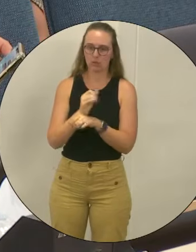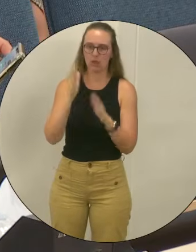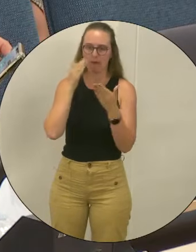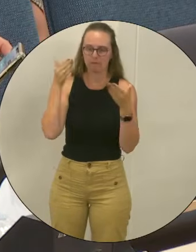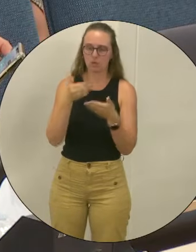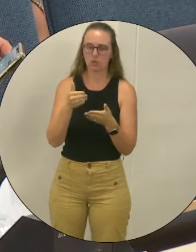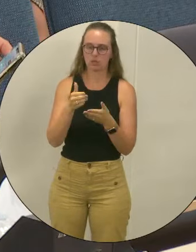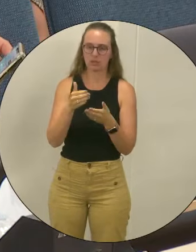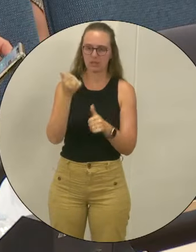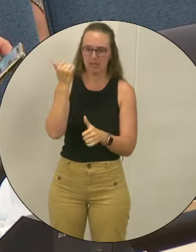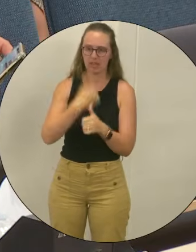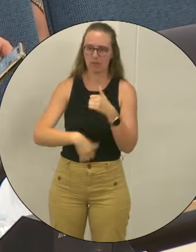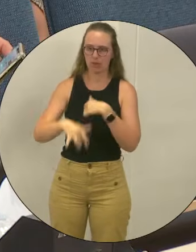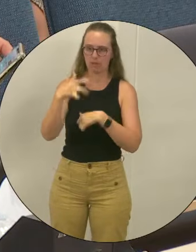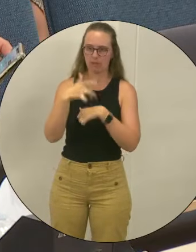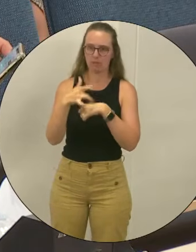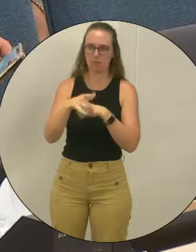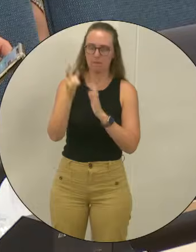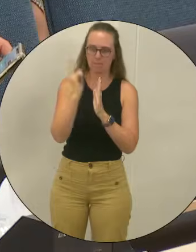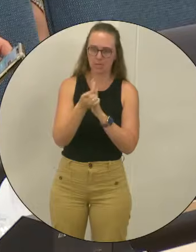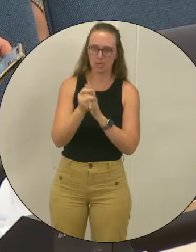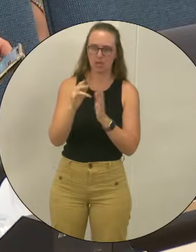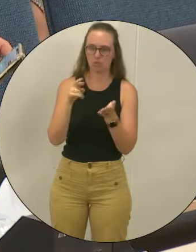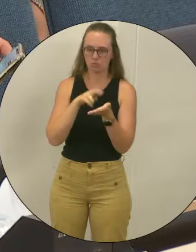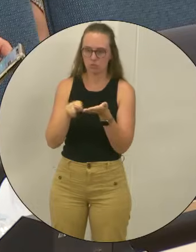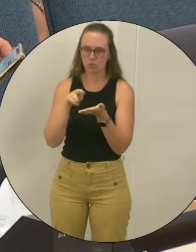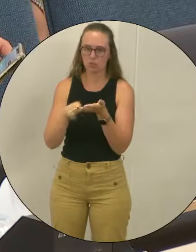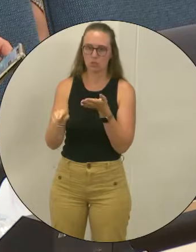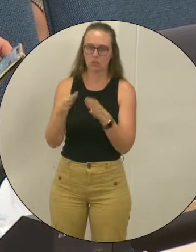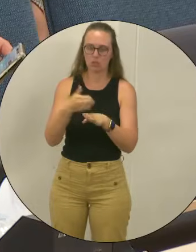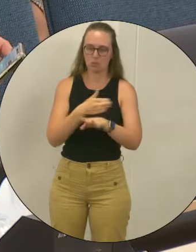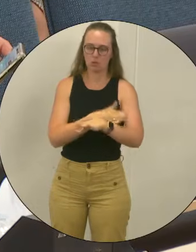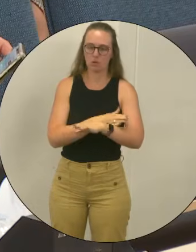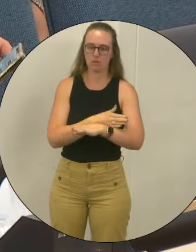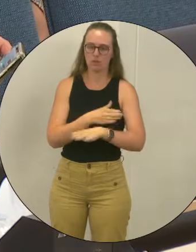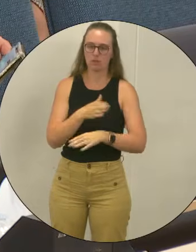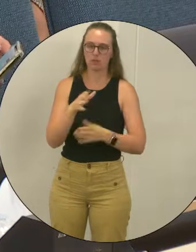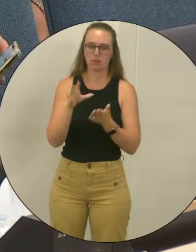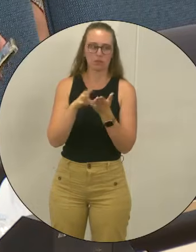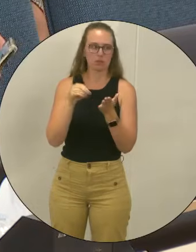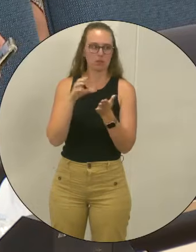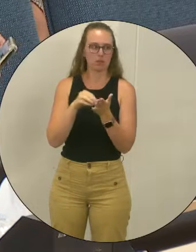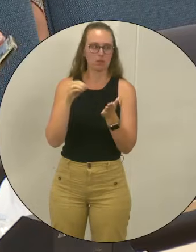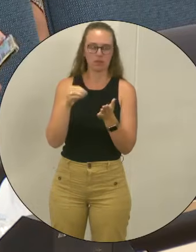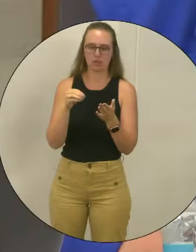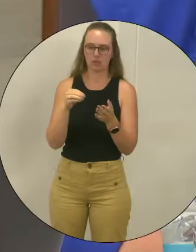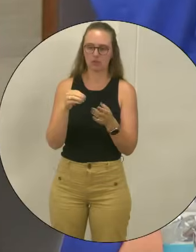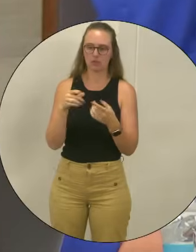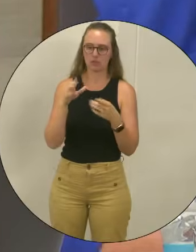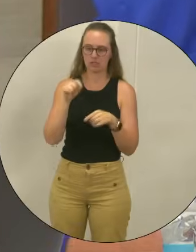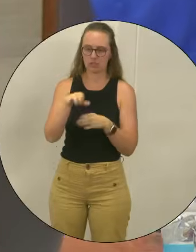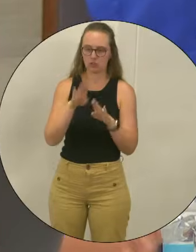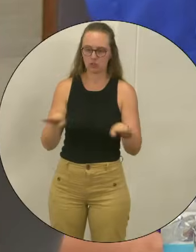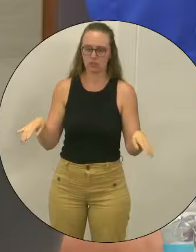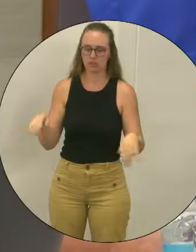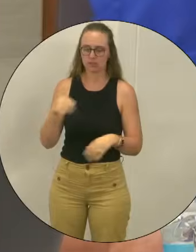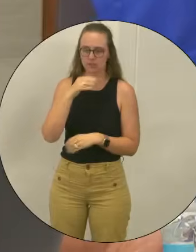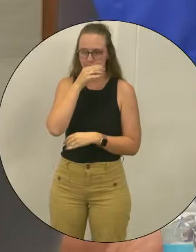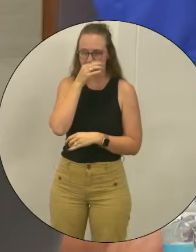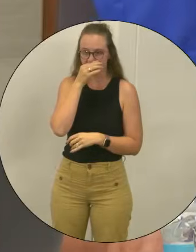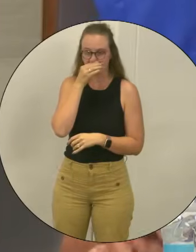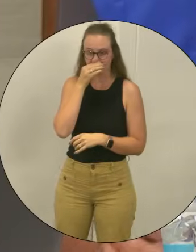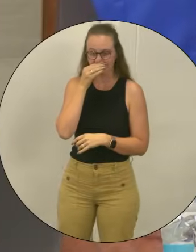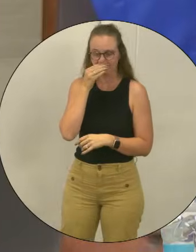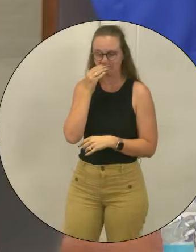Focus on every available minute and resource on improving the learning. Thank you, Ms. Harvey. Thank you, Ms. Harvey.